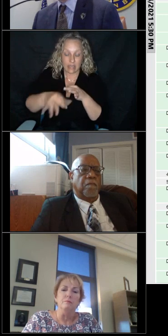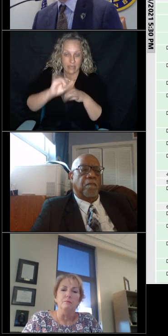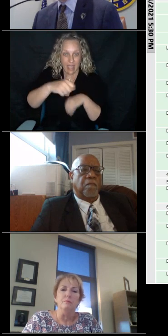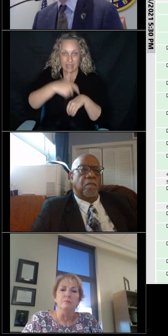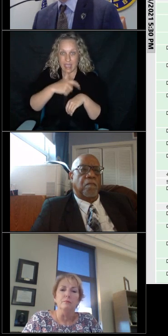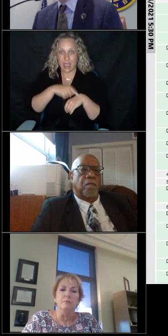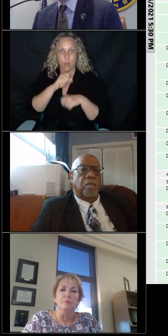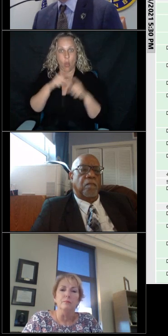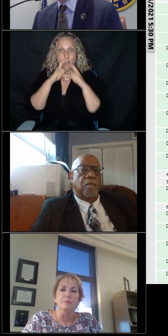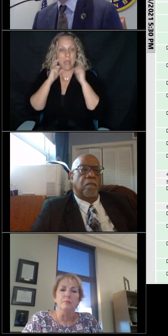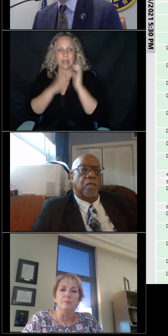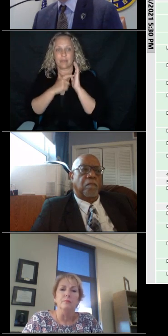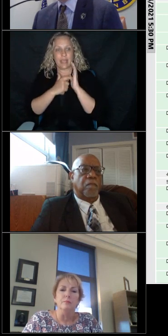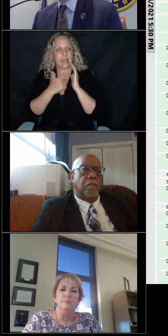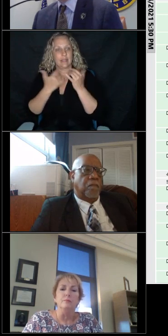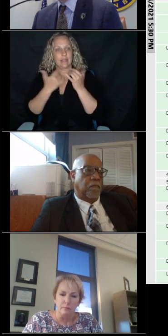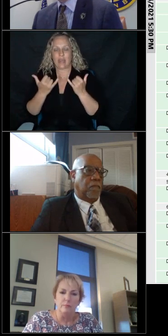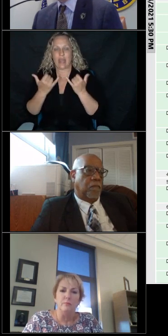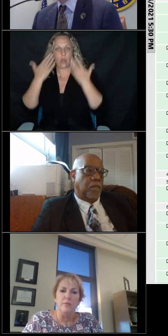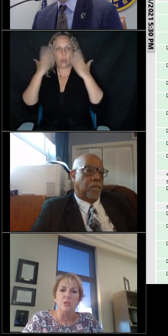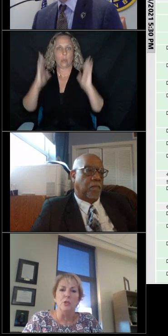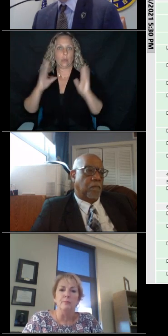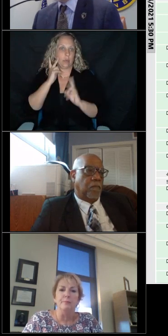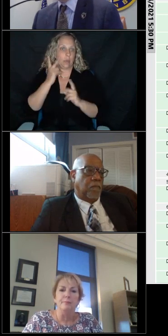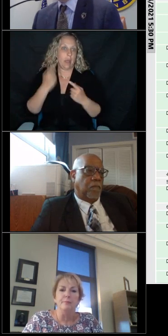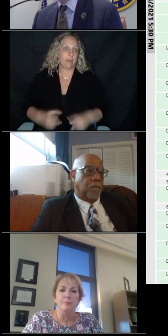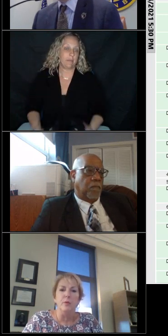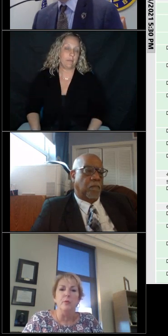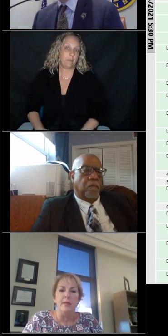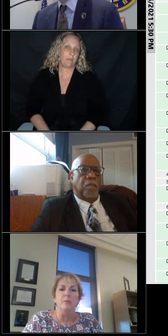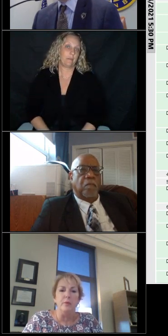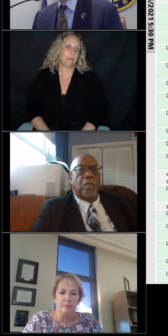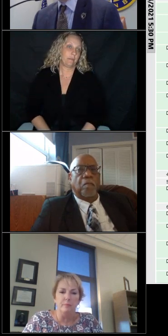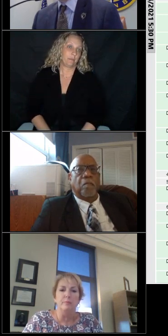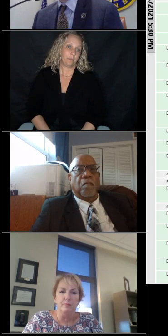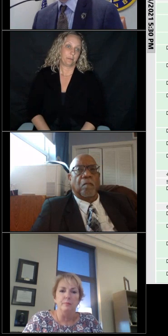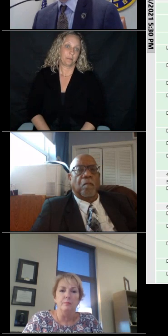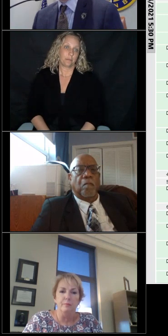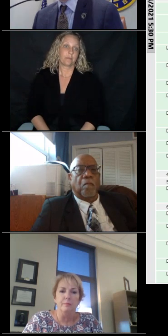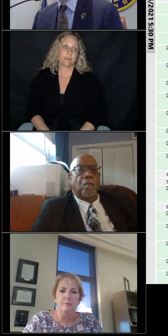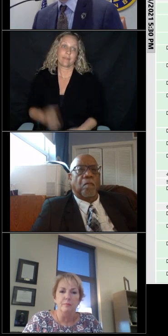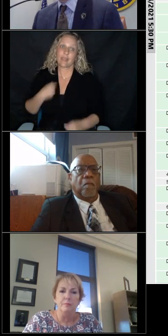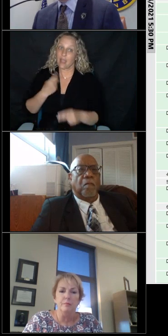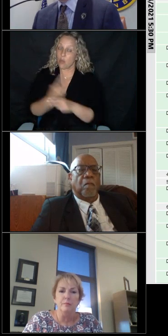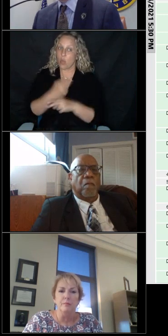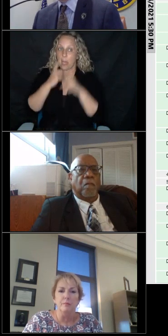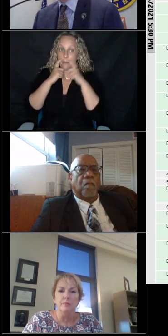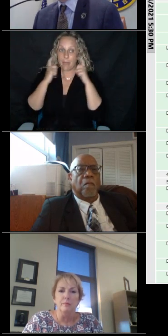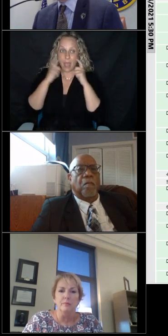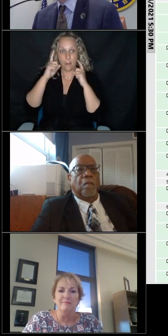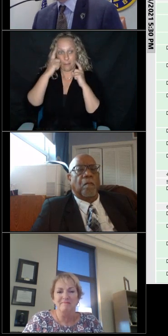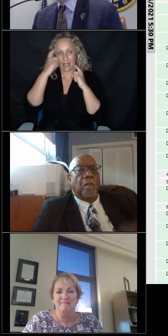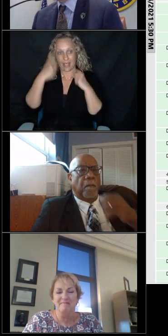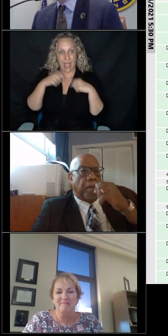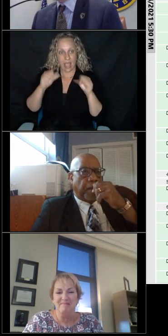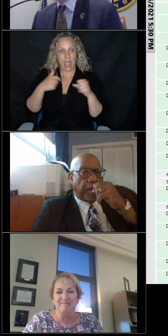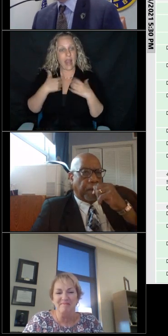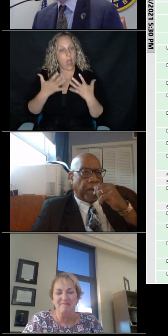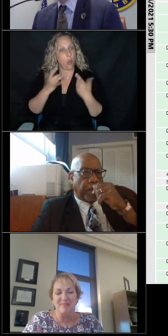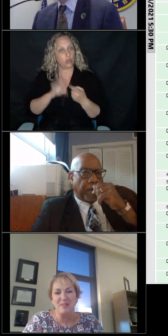mask mandate is still in place right now. So I'm wearing the mask just because I can and I want